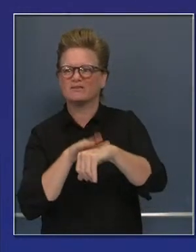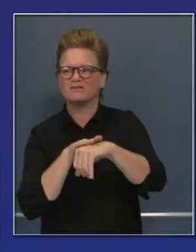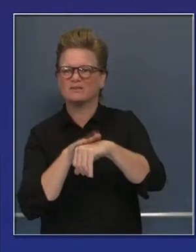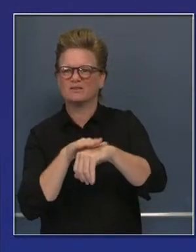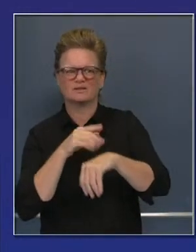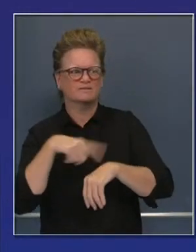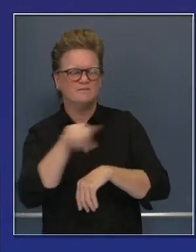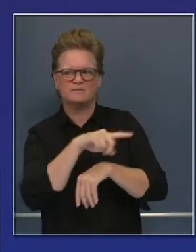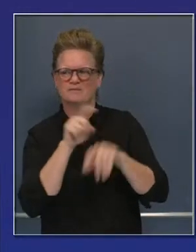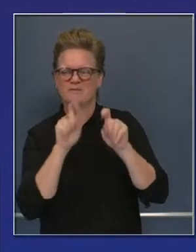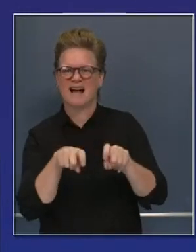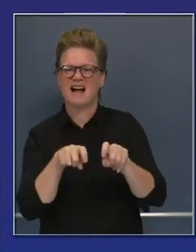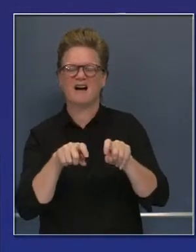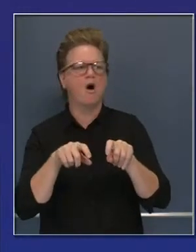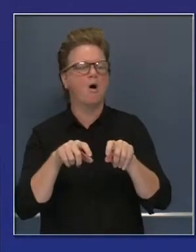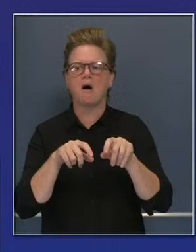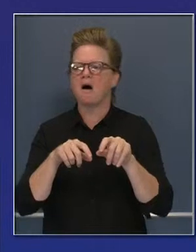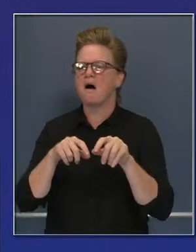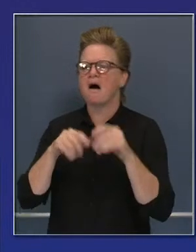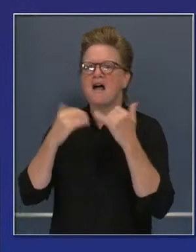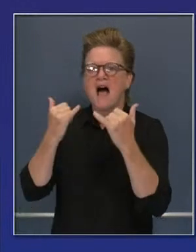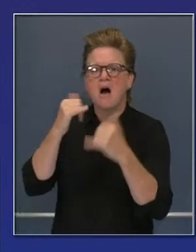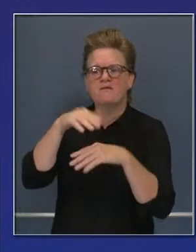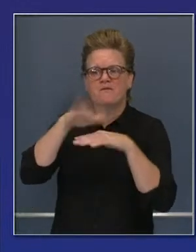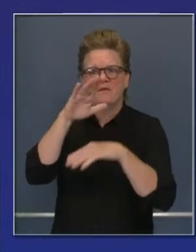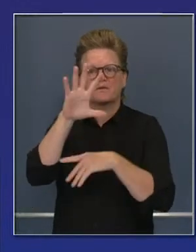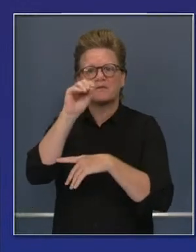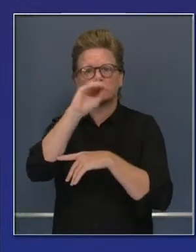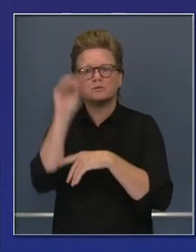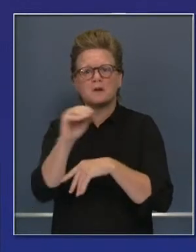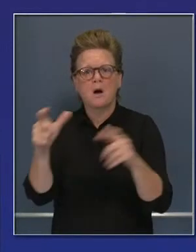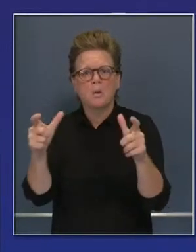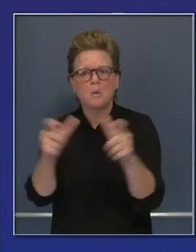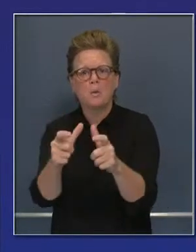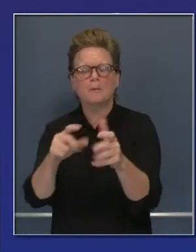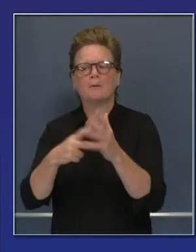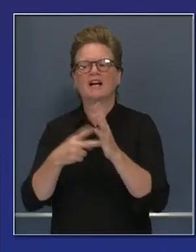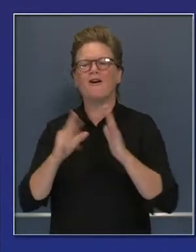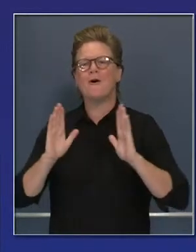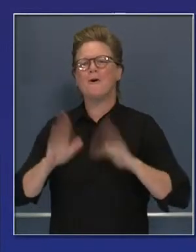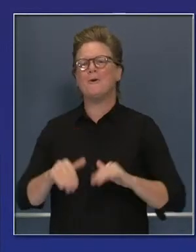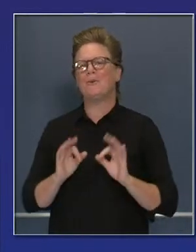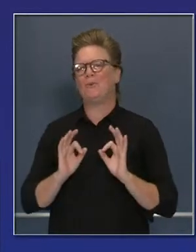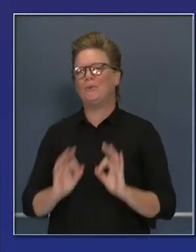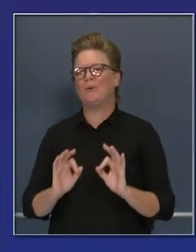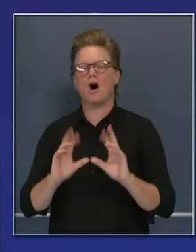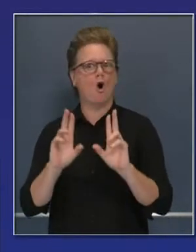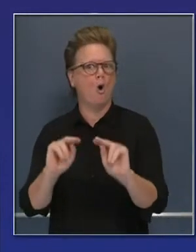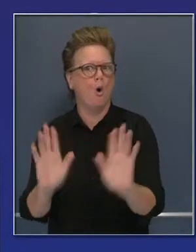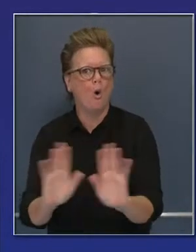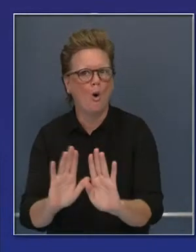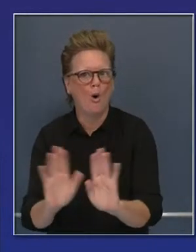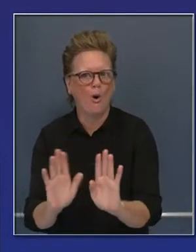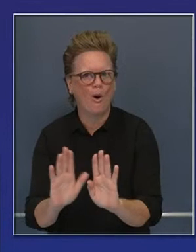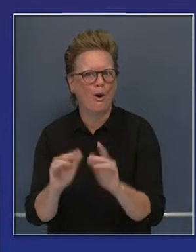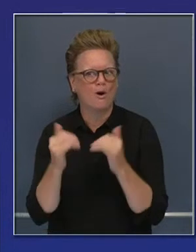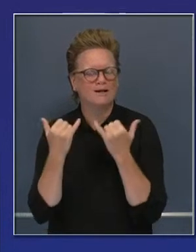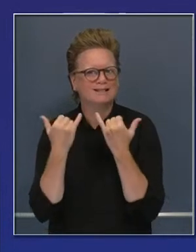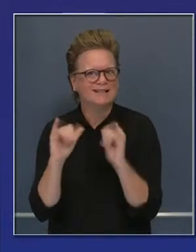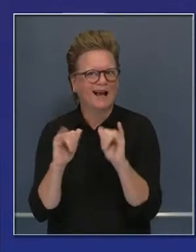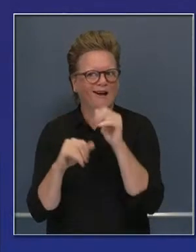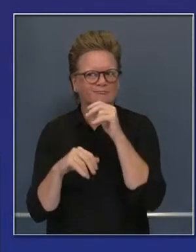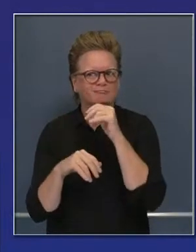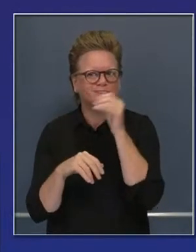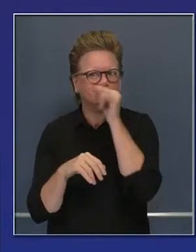50%, they take a deep breath, and there's a sense that we've got these things it's absolutely under control. We have